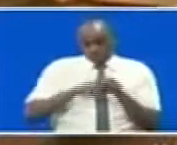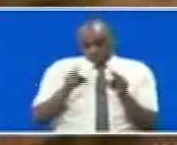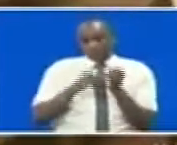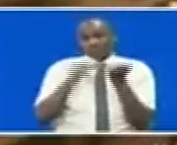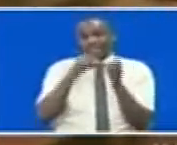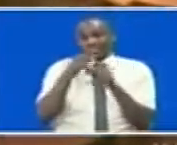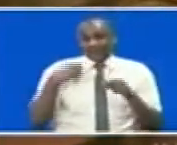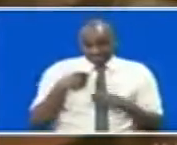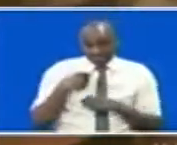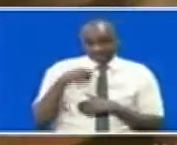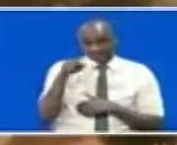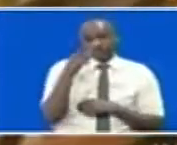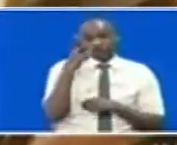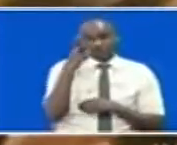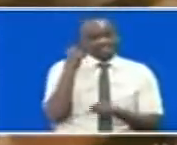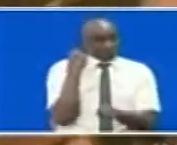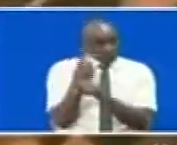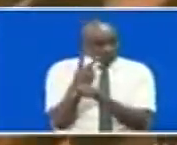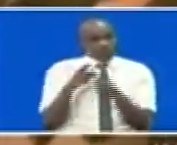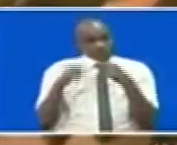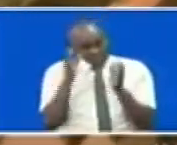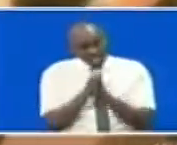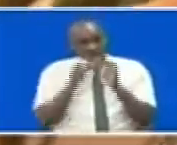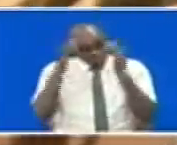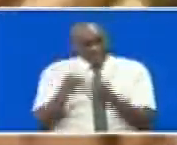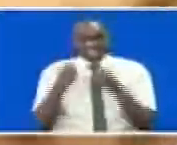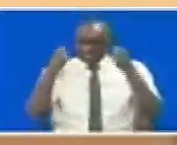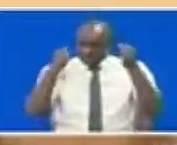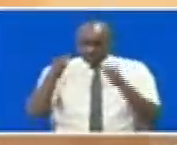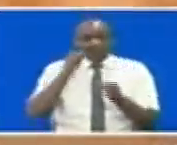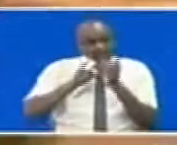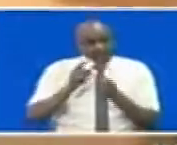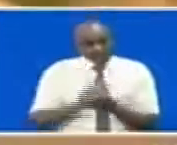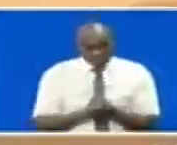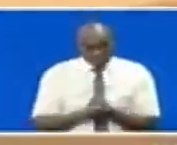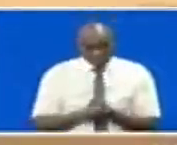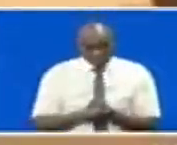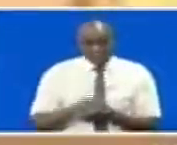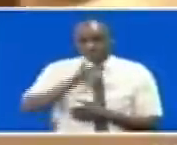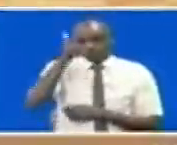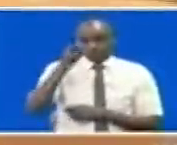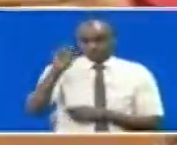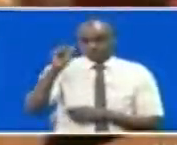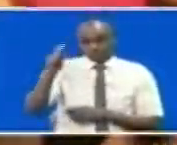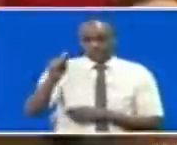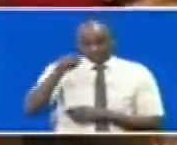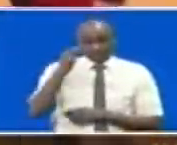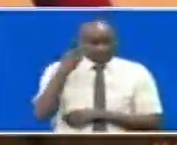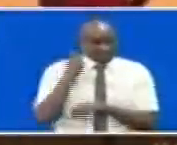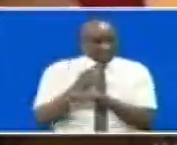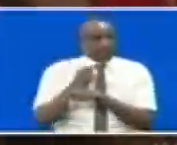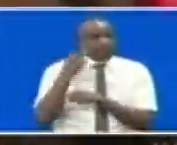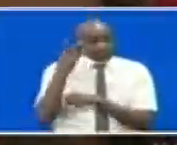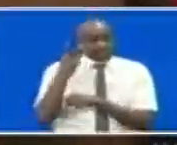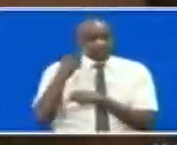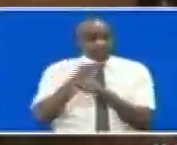Kiprotich, the 2012 Olympic and 2013 world champion in the marathon. Joshua Cheptegei, the 2014 world and